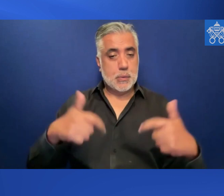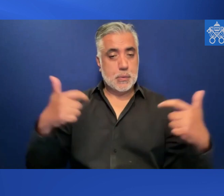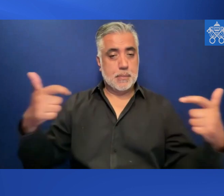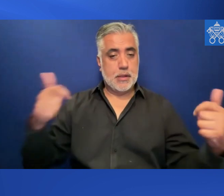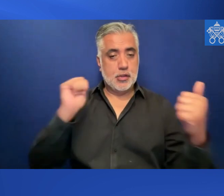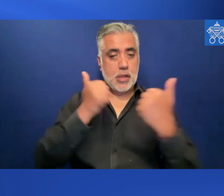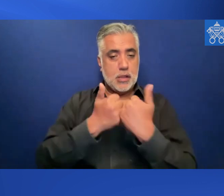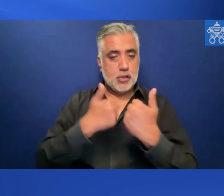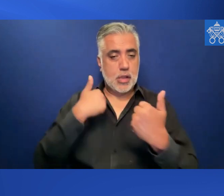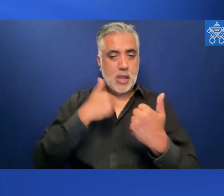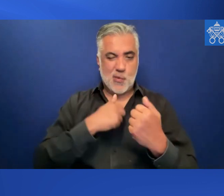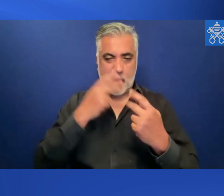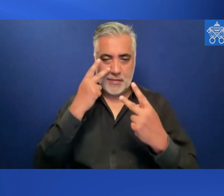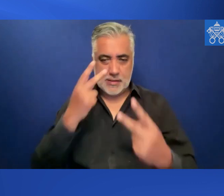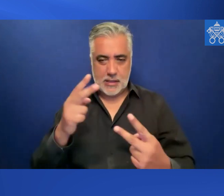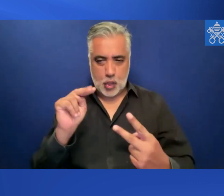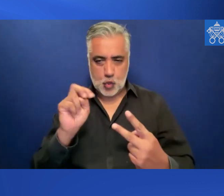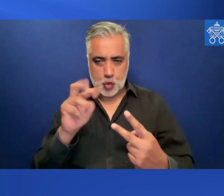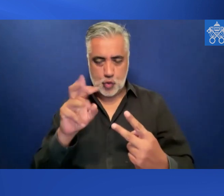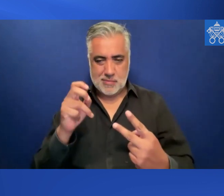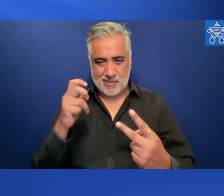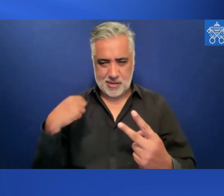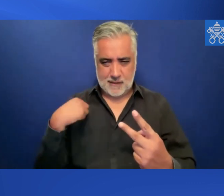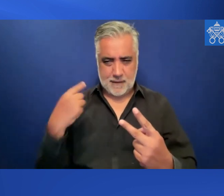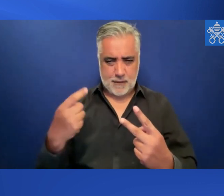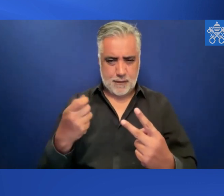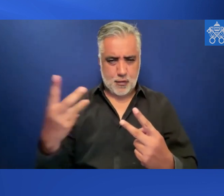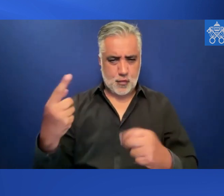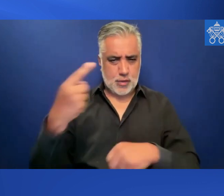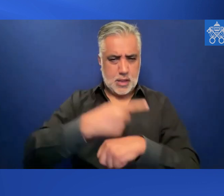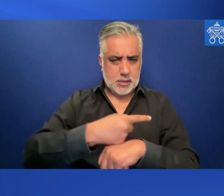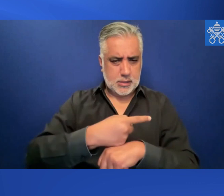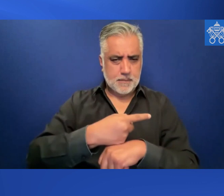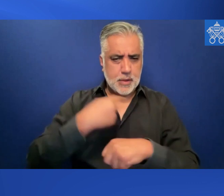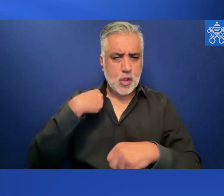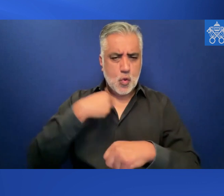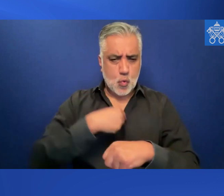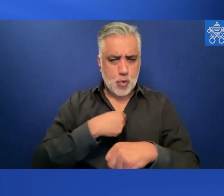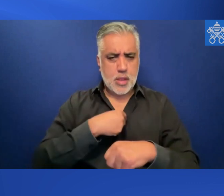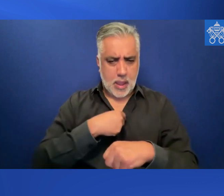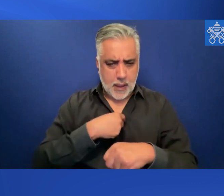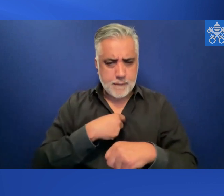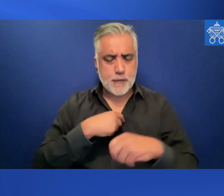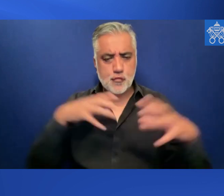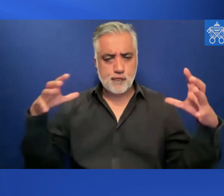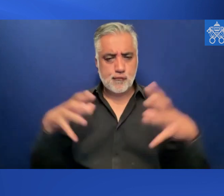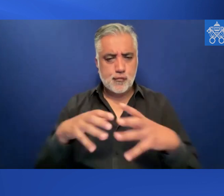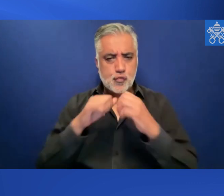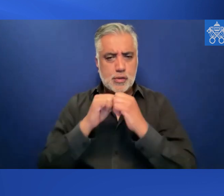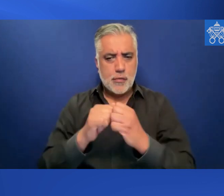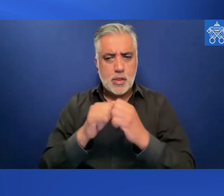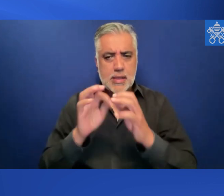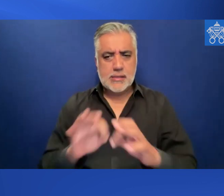big challenge, as we have seen on the news, especially during these past few days. This we have to tackle